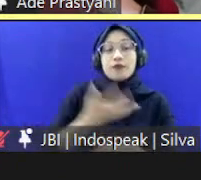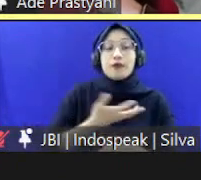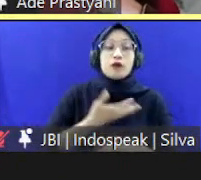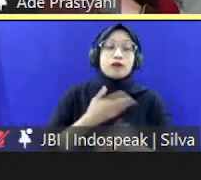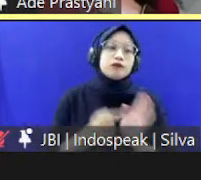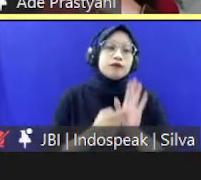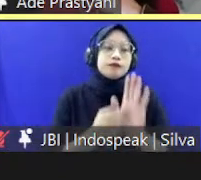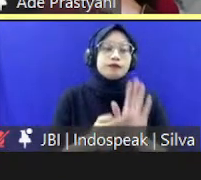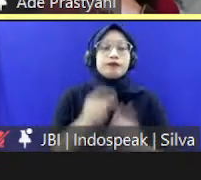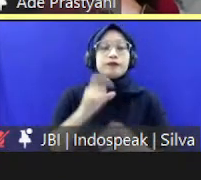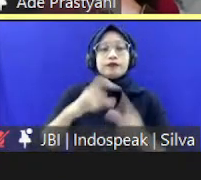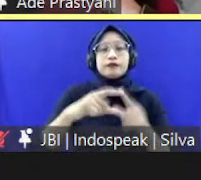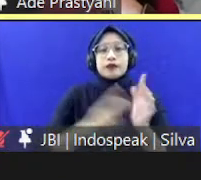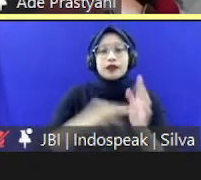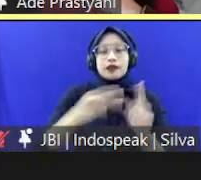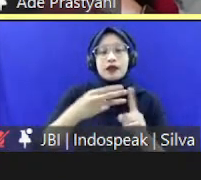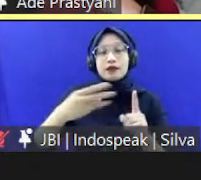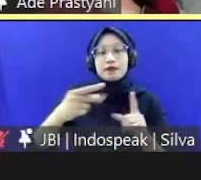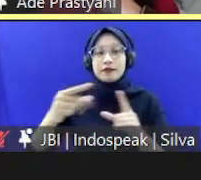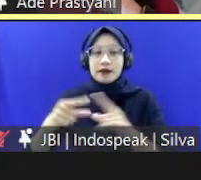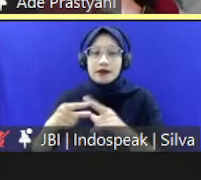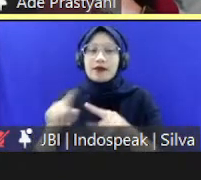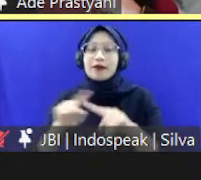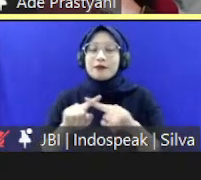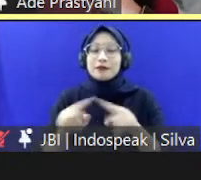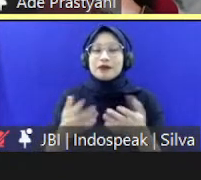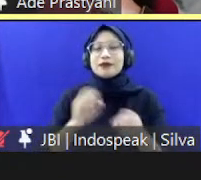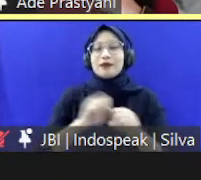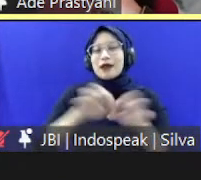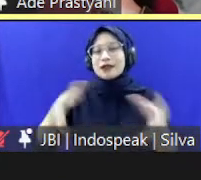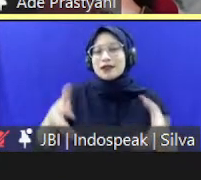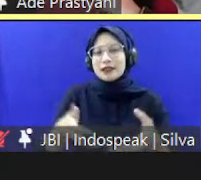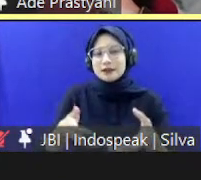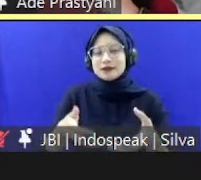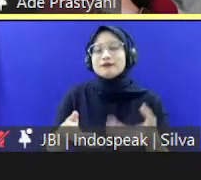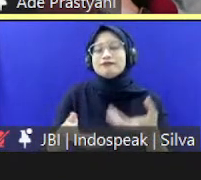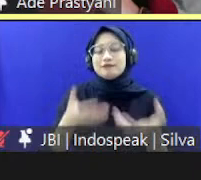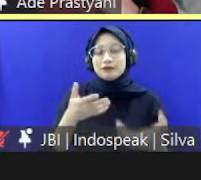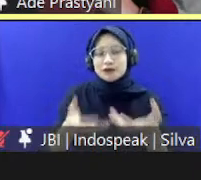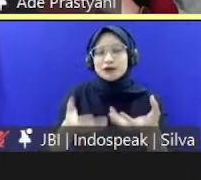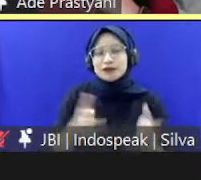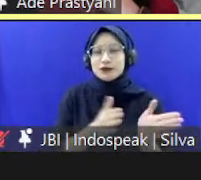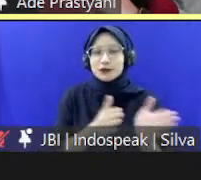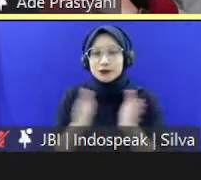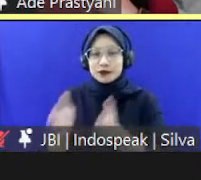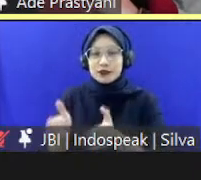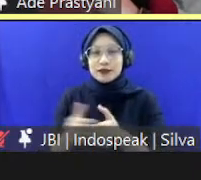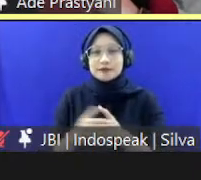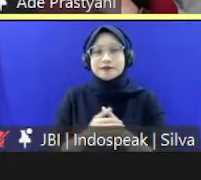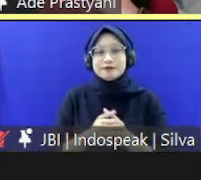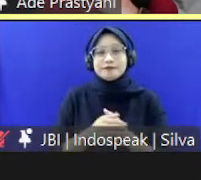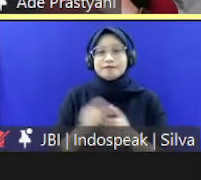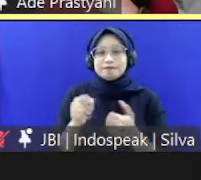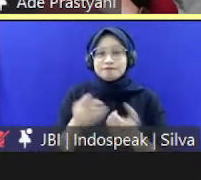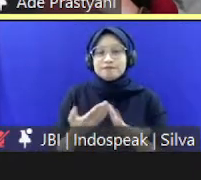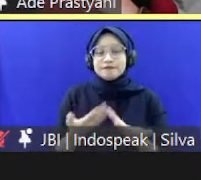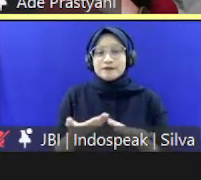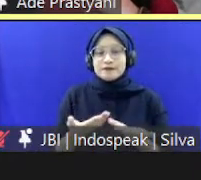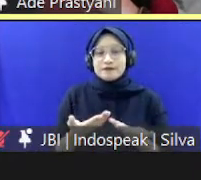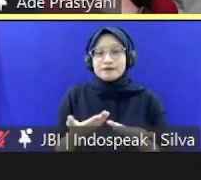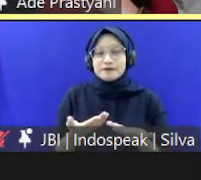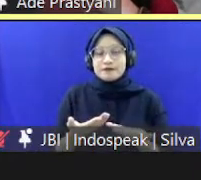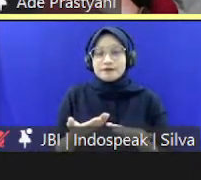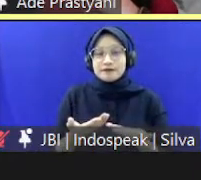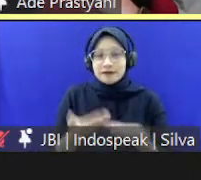is going to be delivered. And the film festival is called This Is My Brave Mental Health Film Festival. So I invite you to partake in that